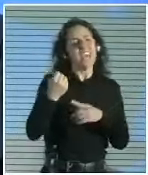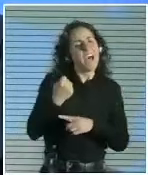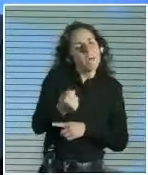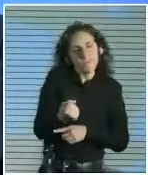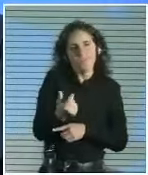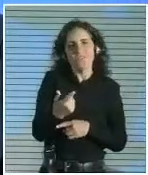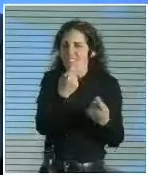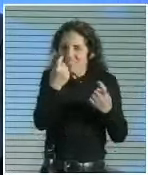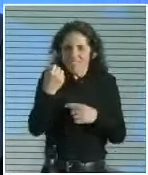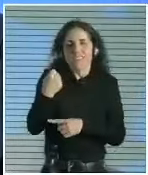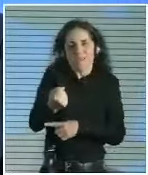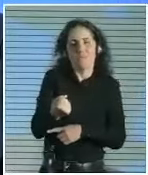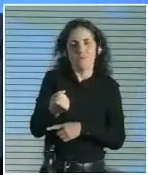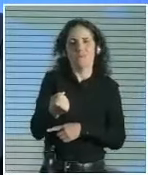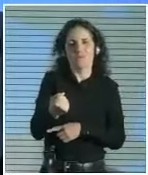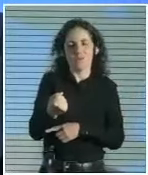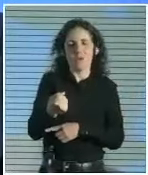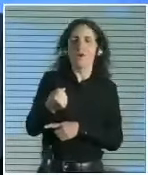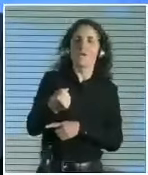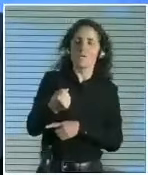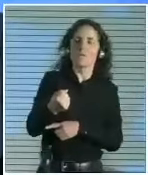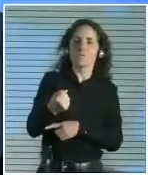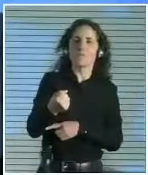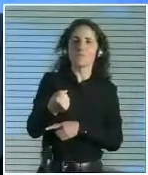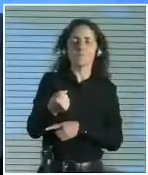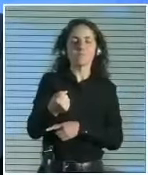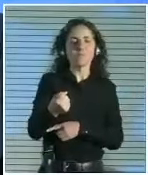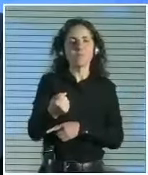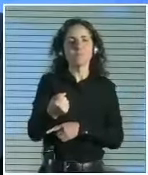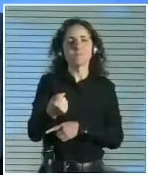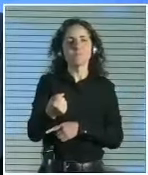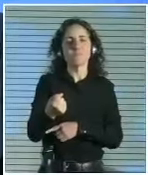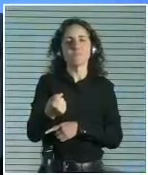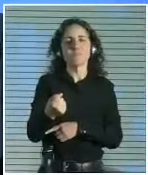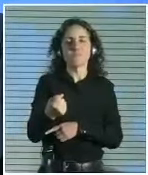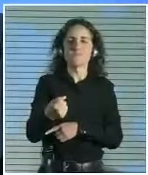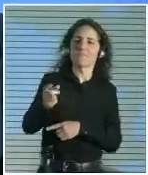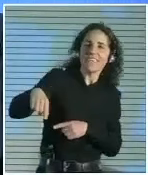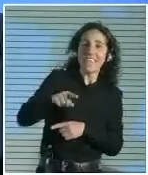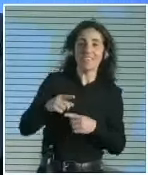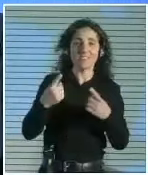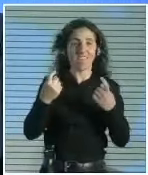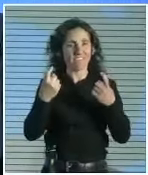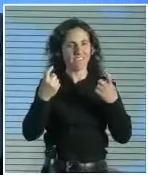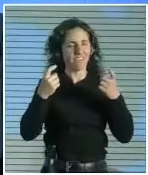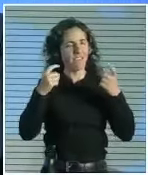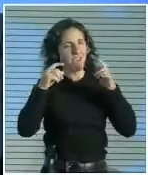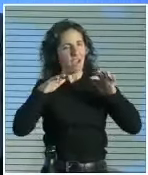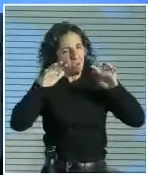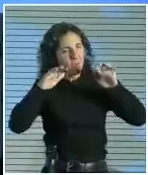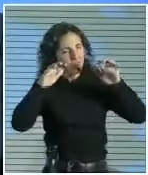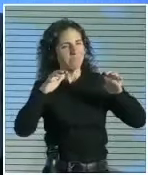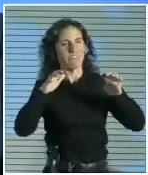frameworks, that require learning these experiences, that require opportunities, but also within our societies, there are parts of